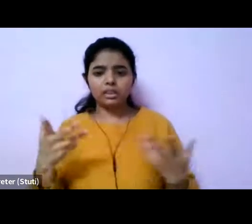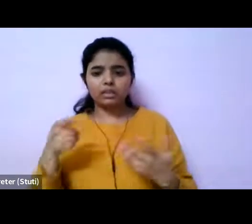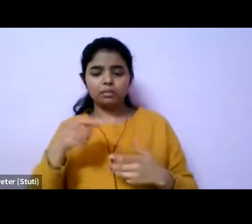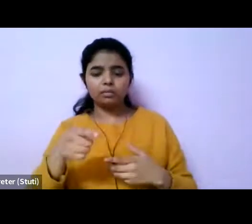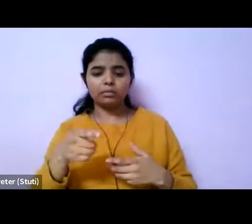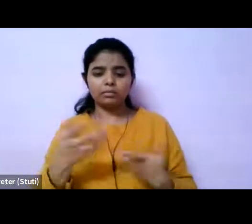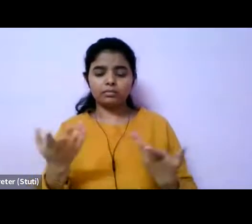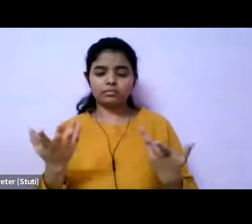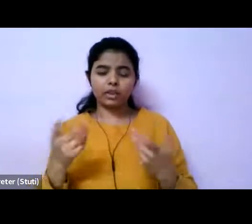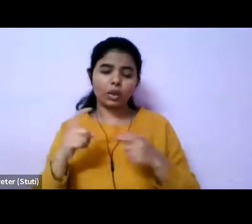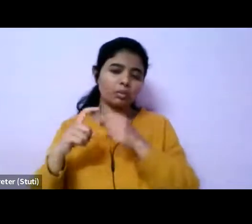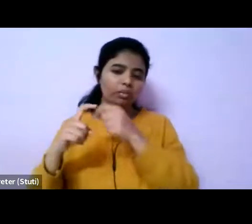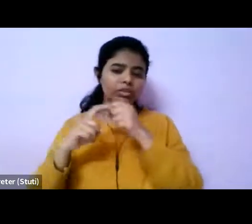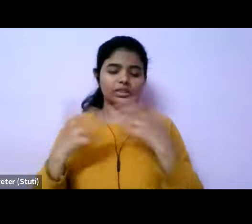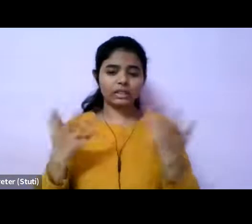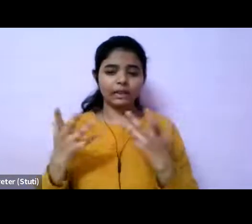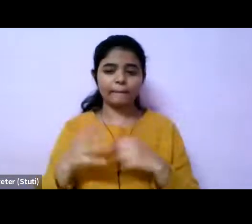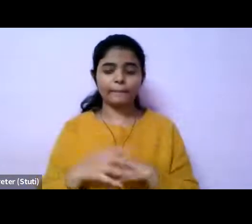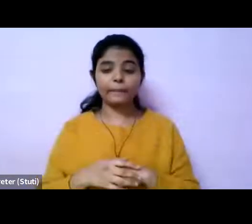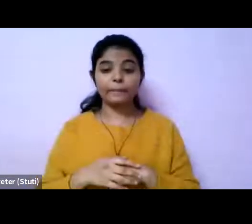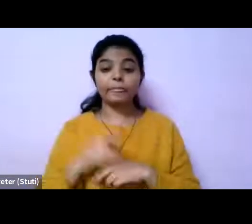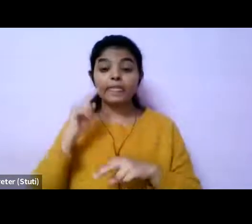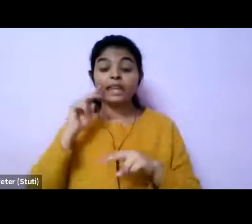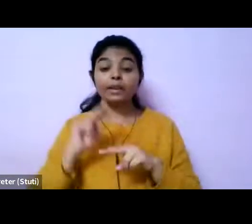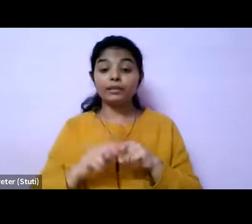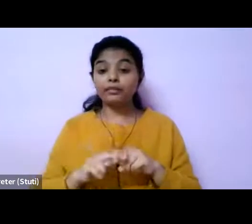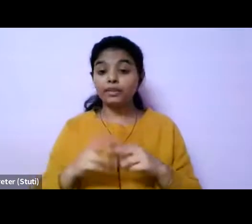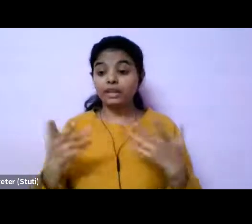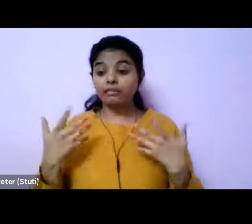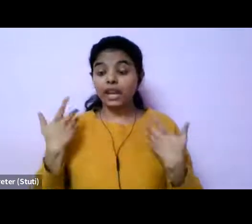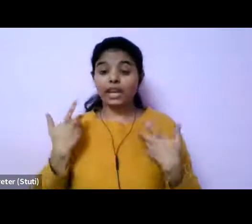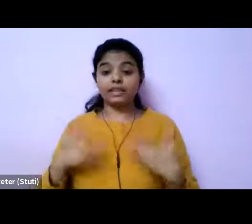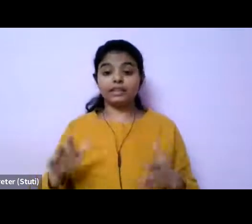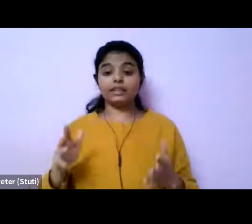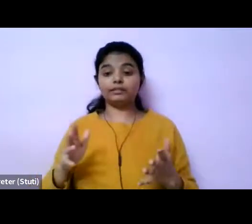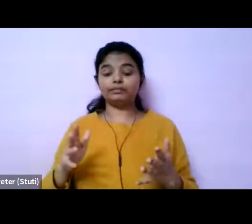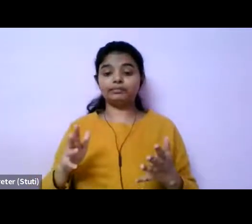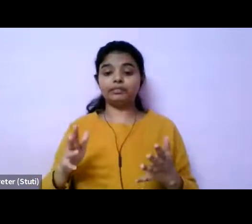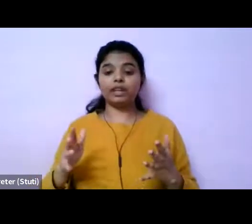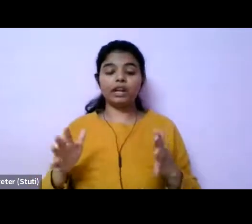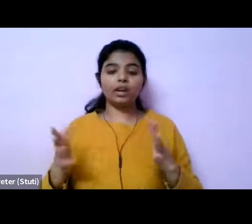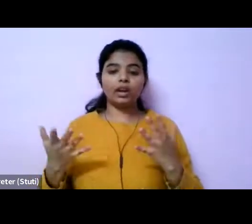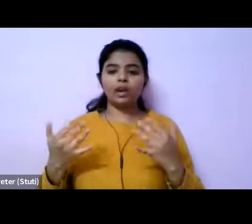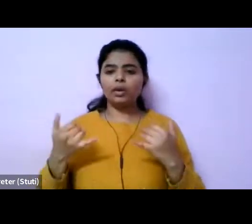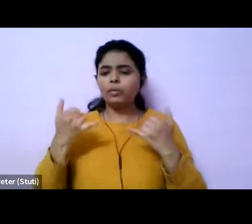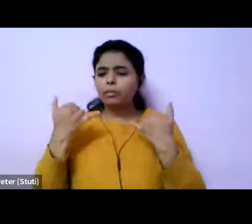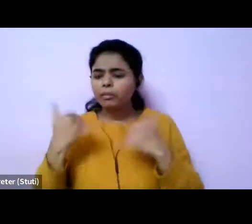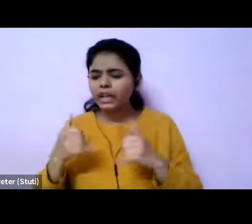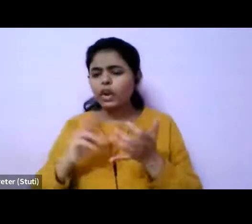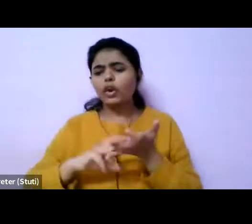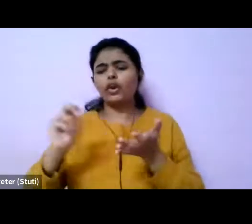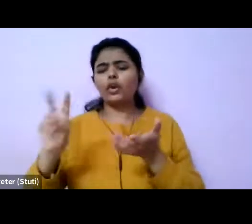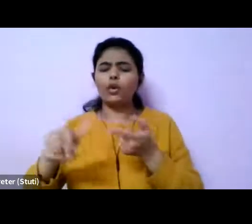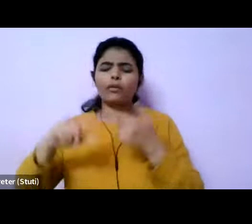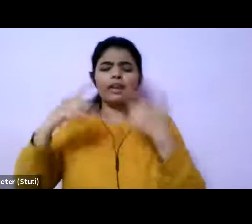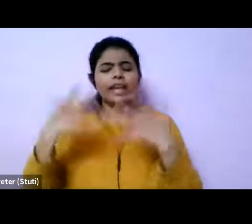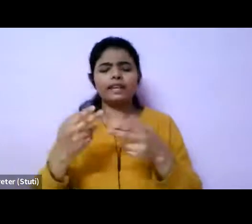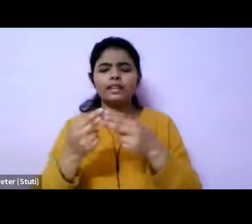questions would be, if I'm reading a play which deals with disability, or a novel for that sake,